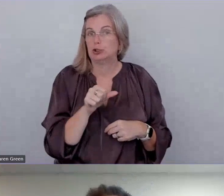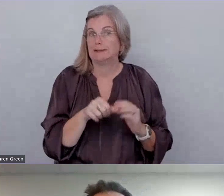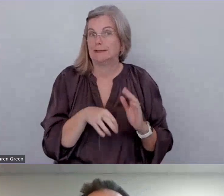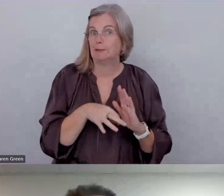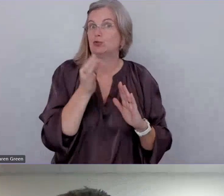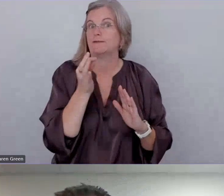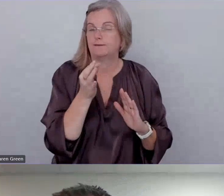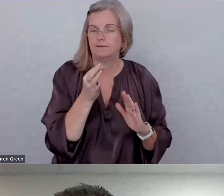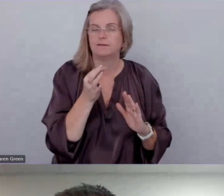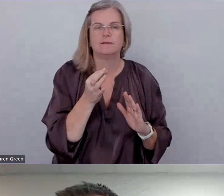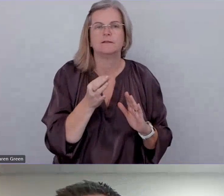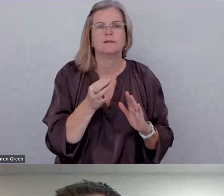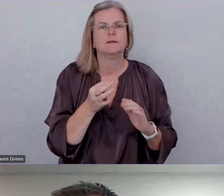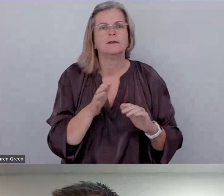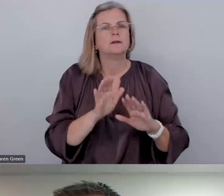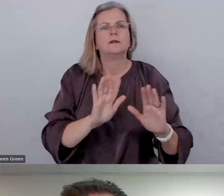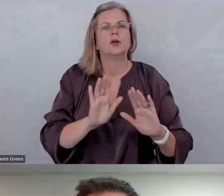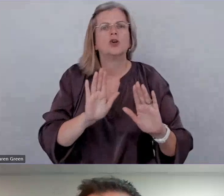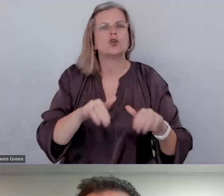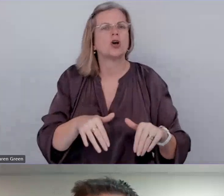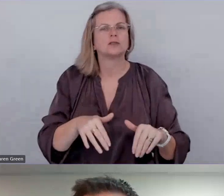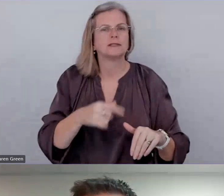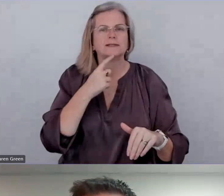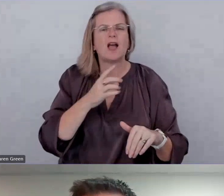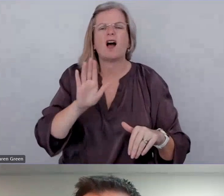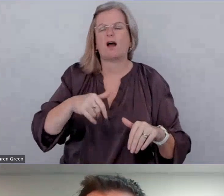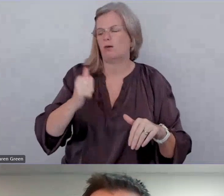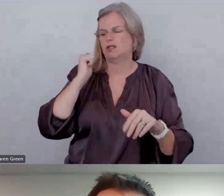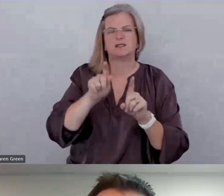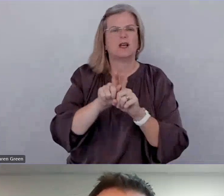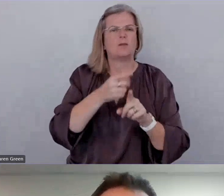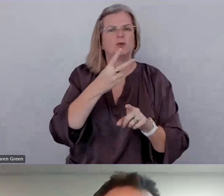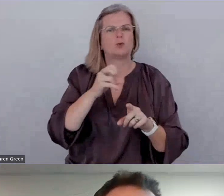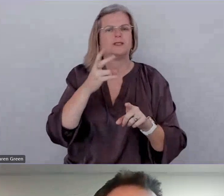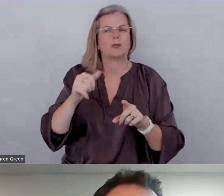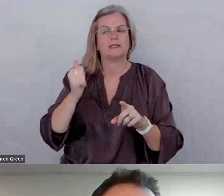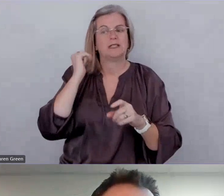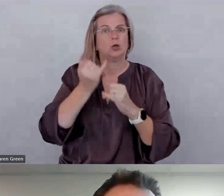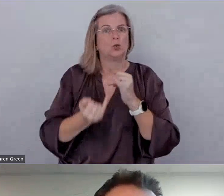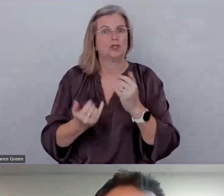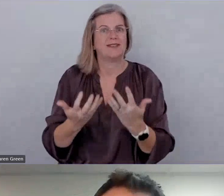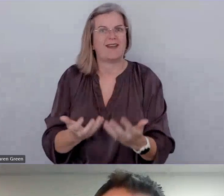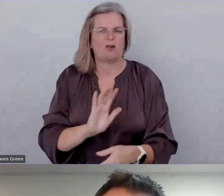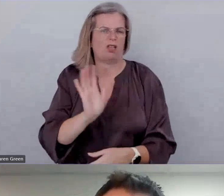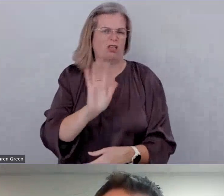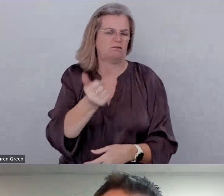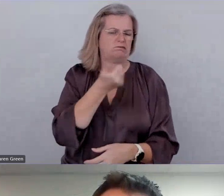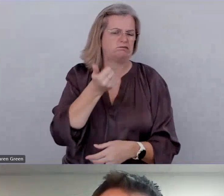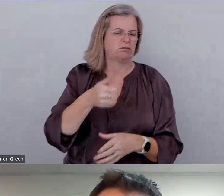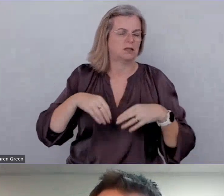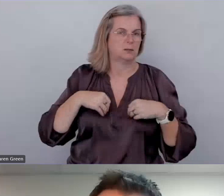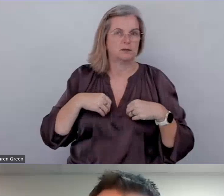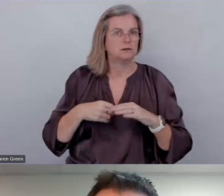well, it's no worse than it was in 2020, so that's okay. And I think that, you know, we have to really seriously look